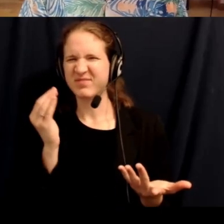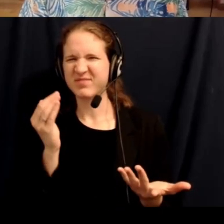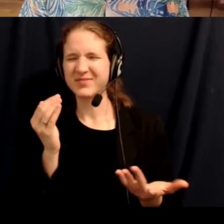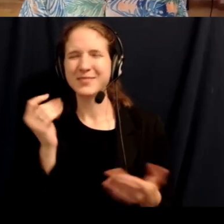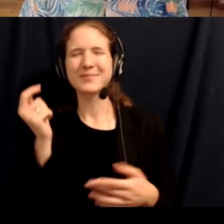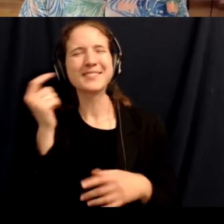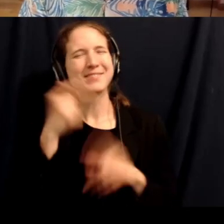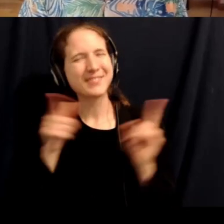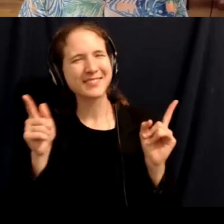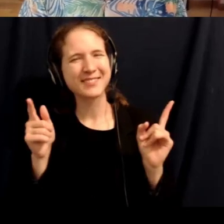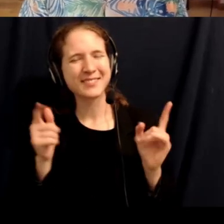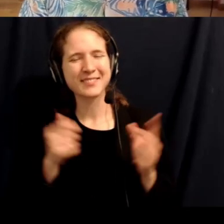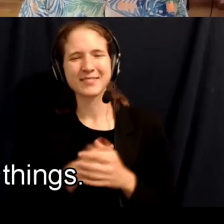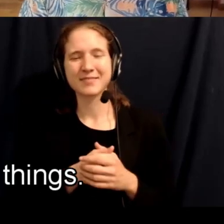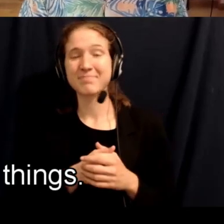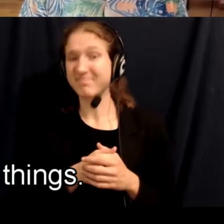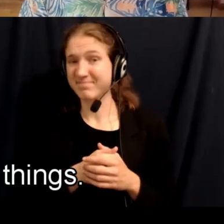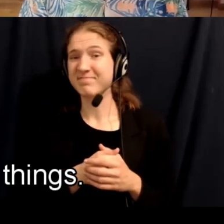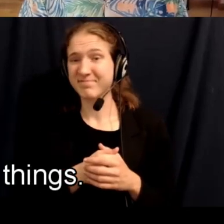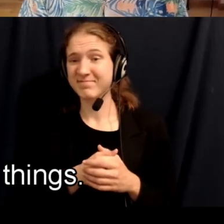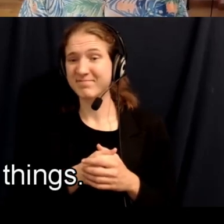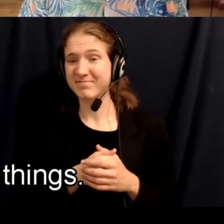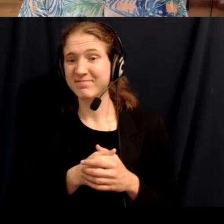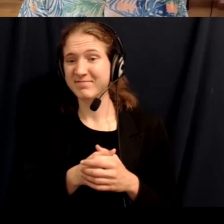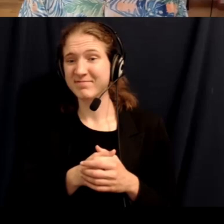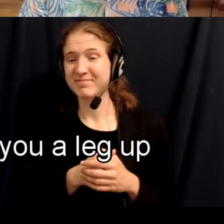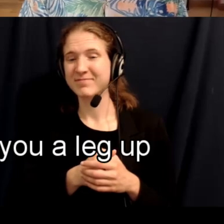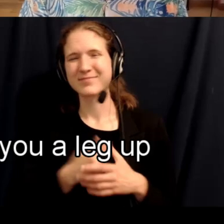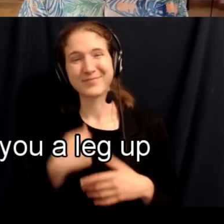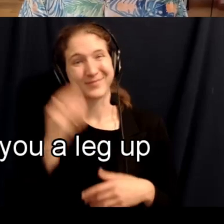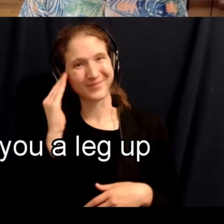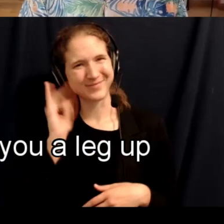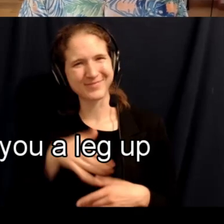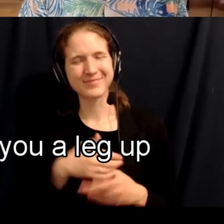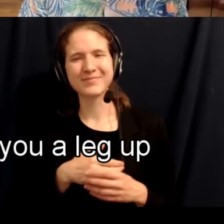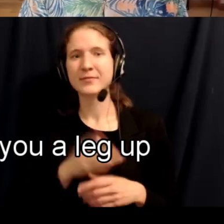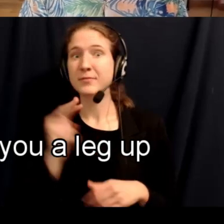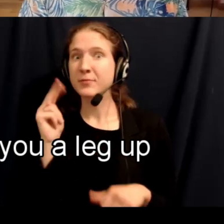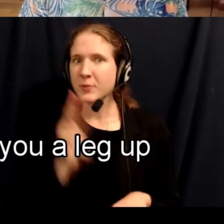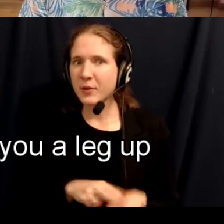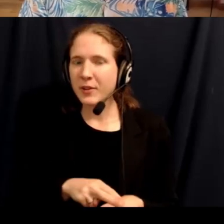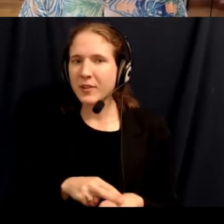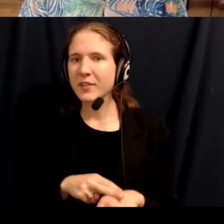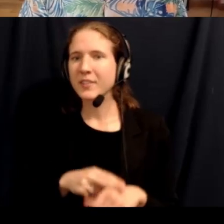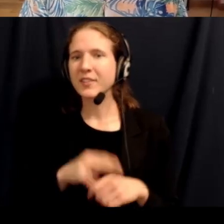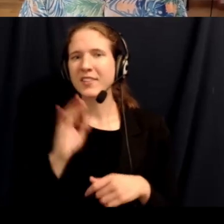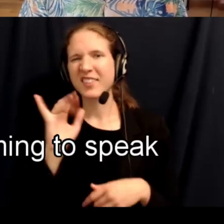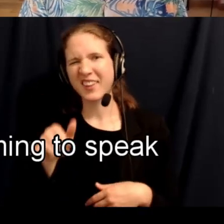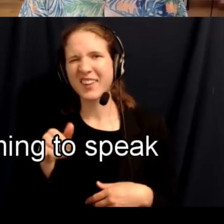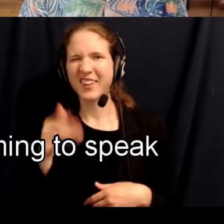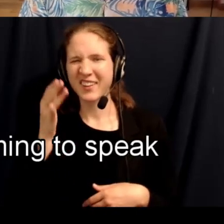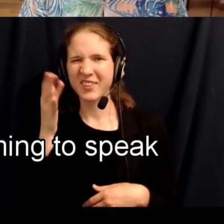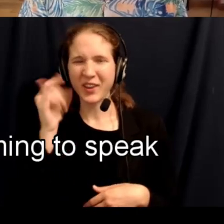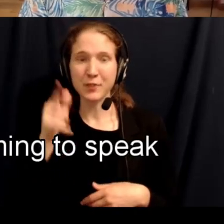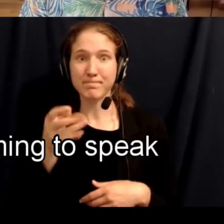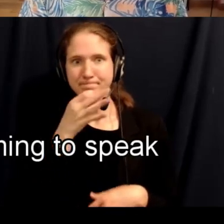it. Yeah. Cool. Thank you. At That's least I know these things. Mm. Well, of course, that gives you a leg up on doing it. Mm. Thank you Right, so